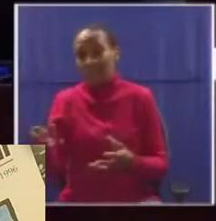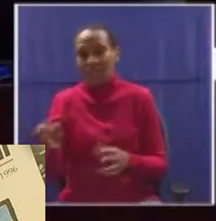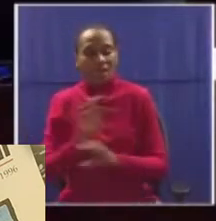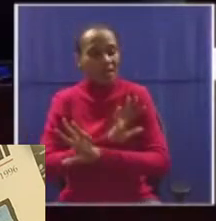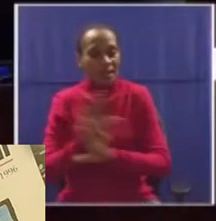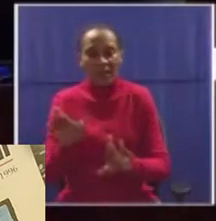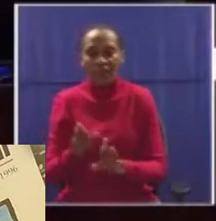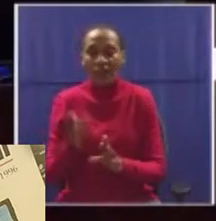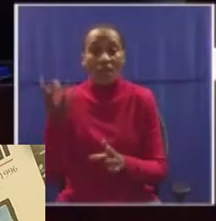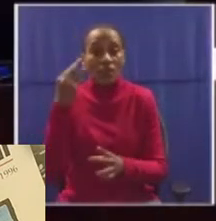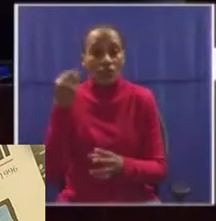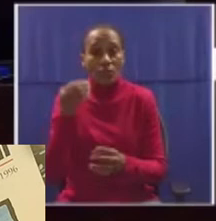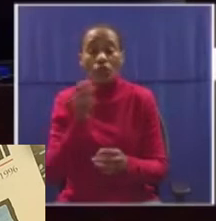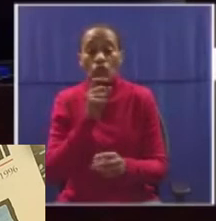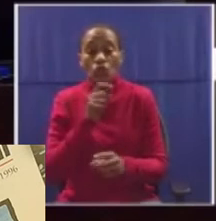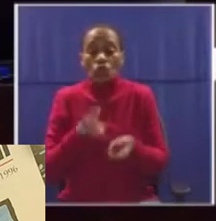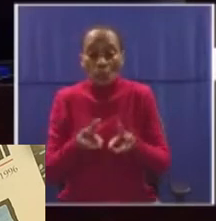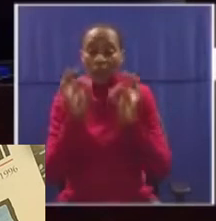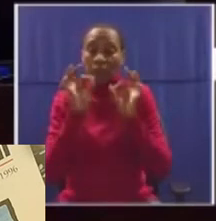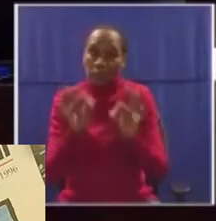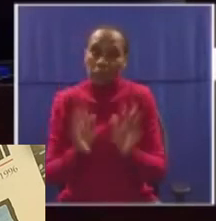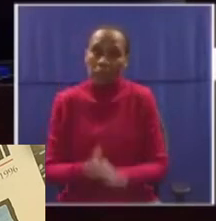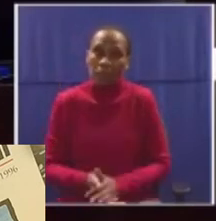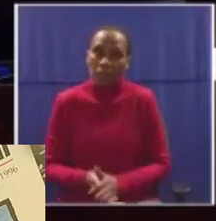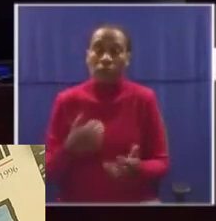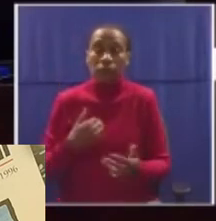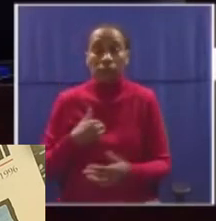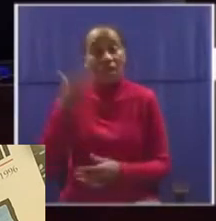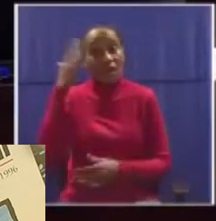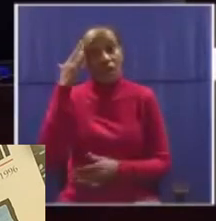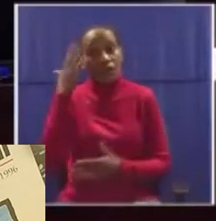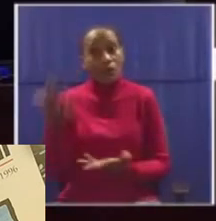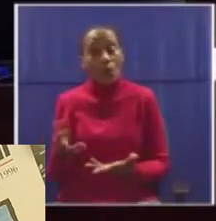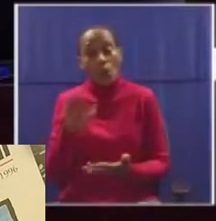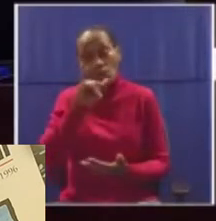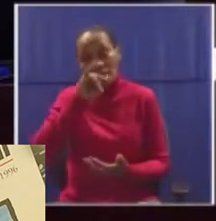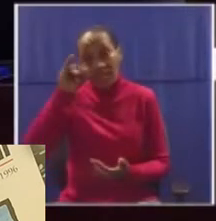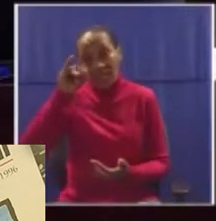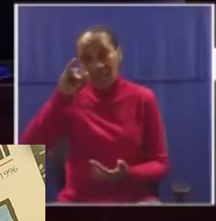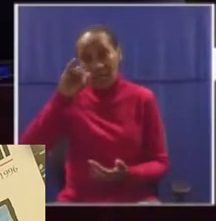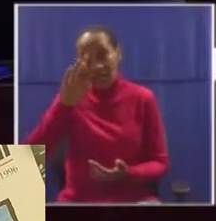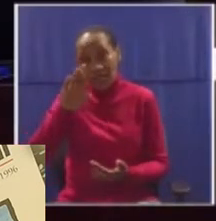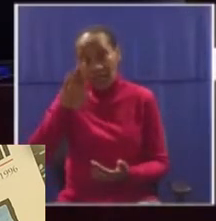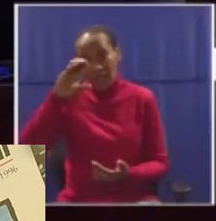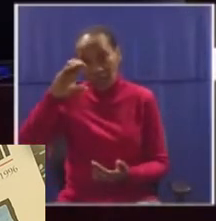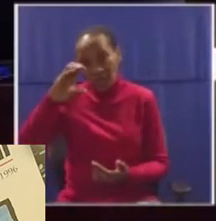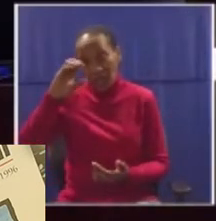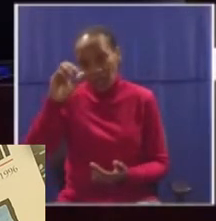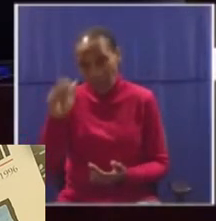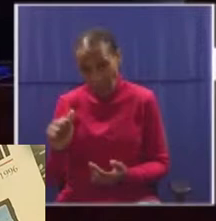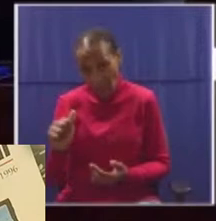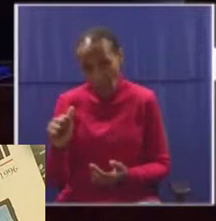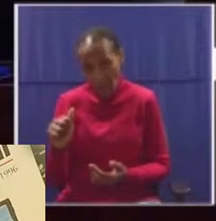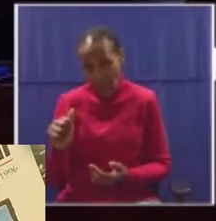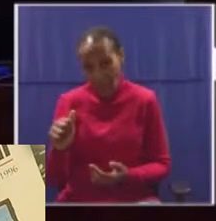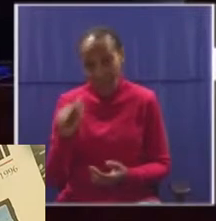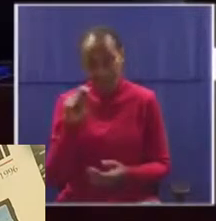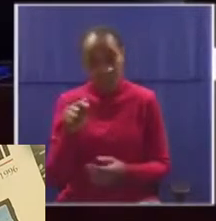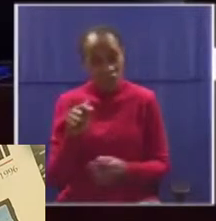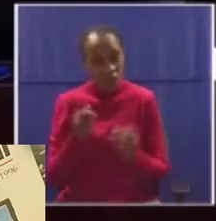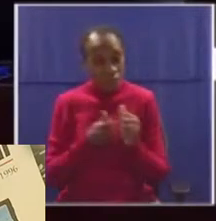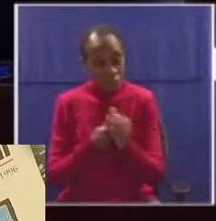misrepresented information to the interception judge and we now know that the Rica has been fined by the Constitutional Court to be